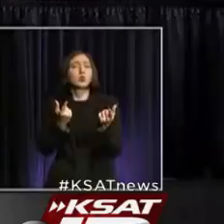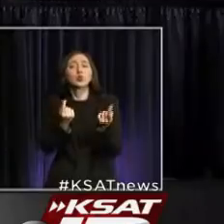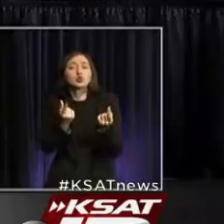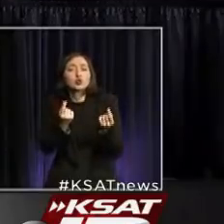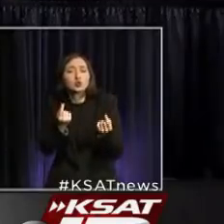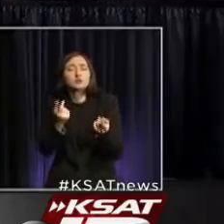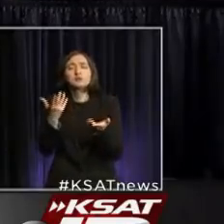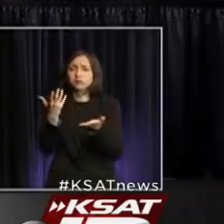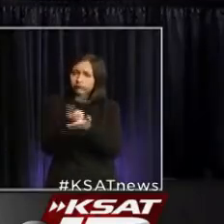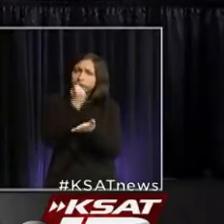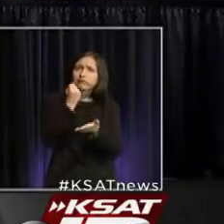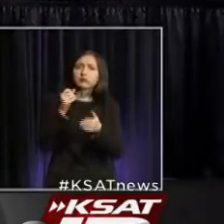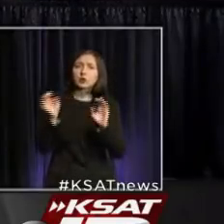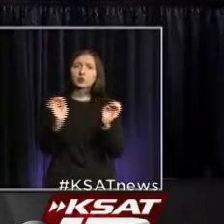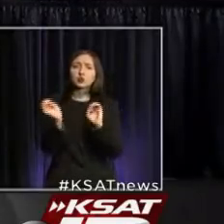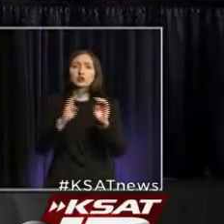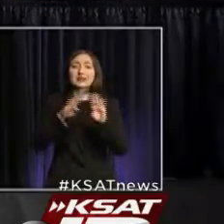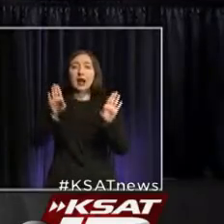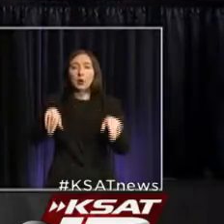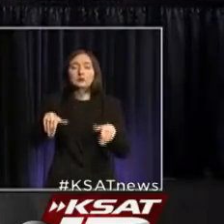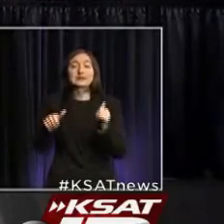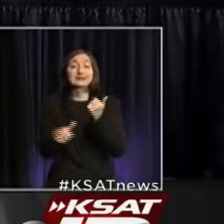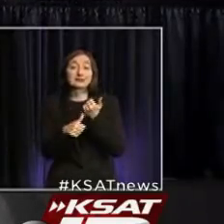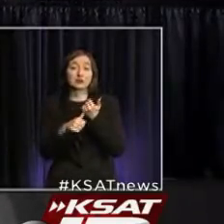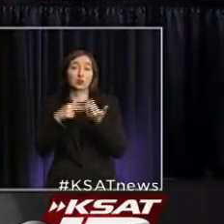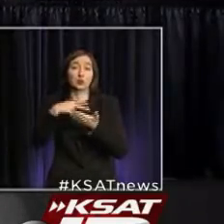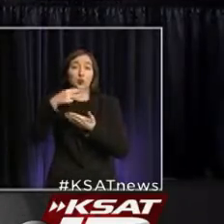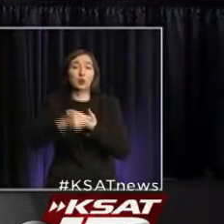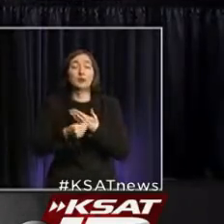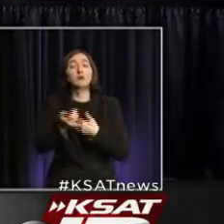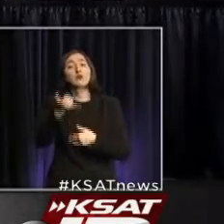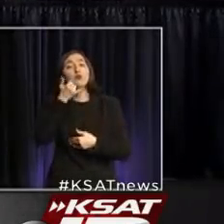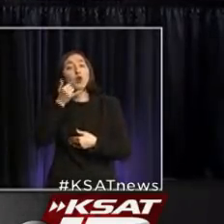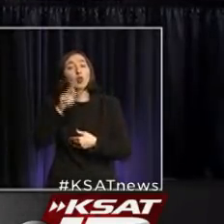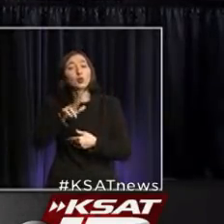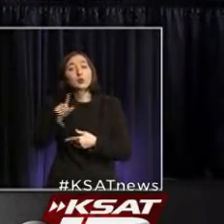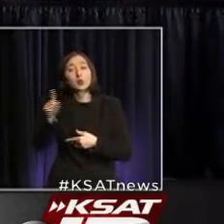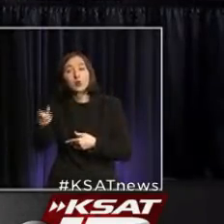Assistance Program by calling 311. You can also get more information at